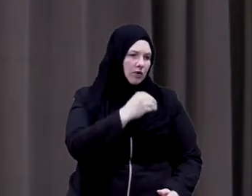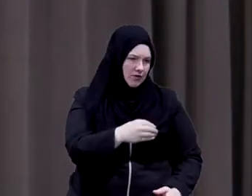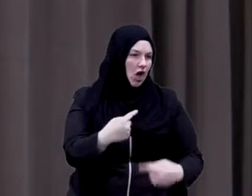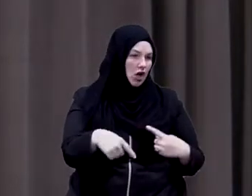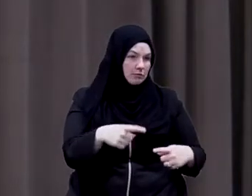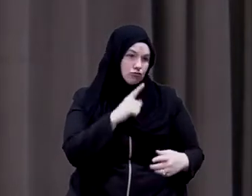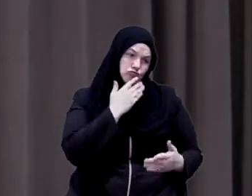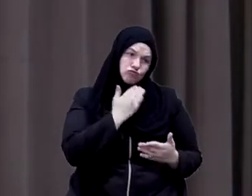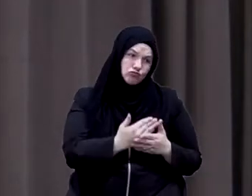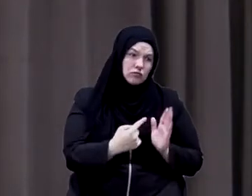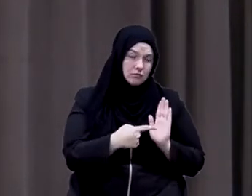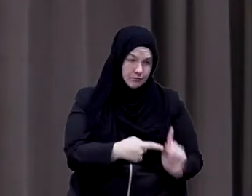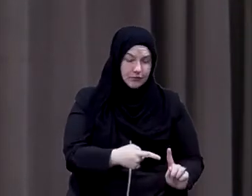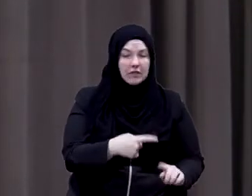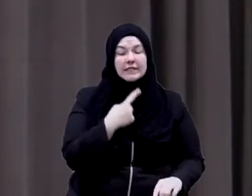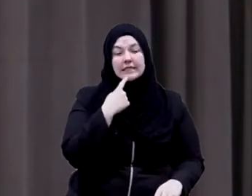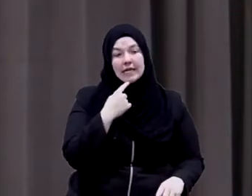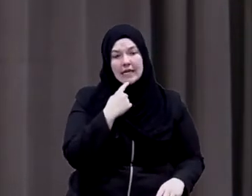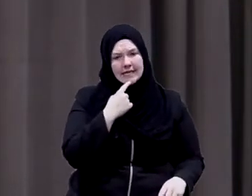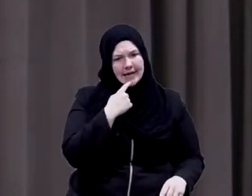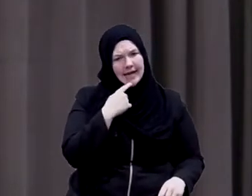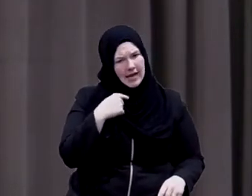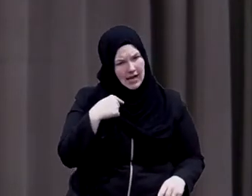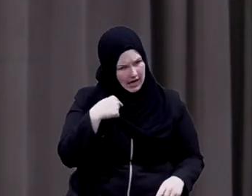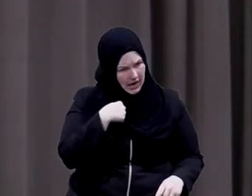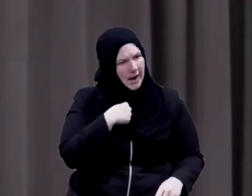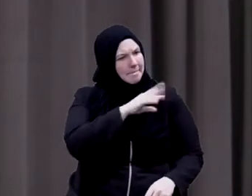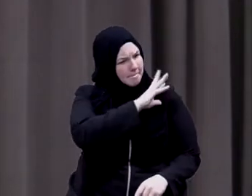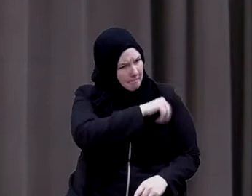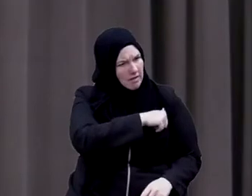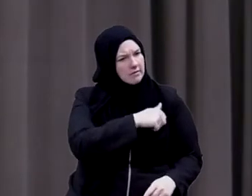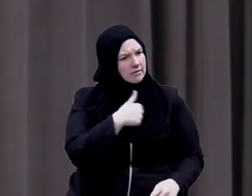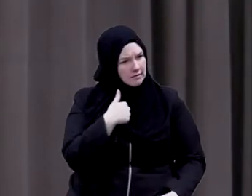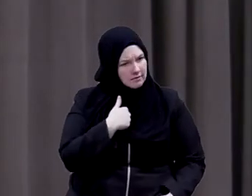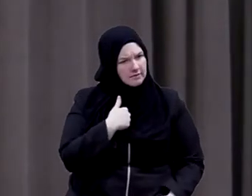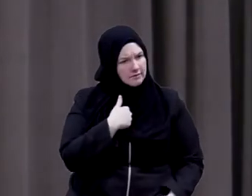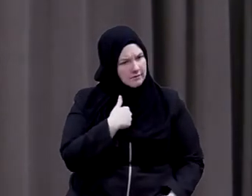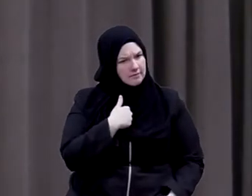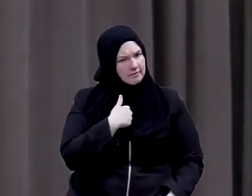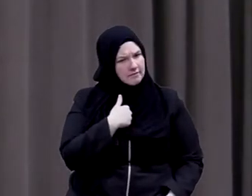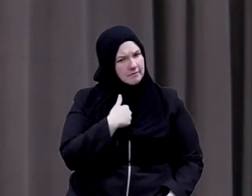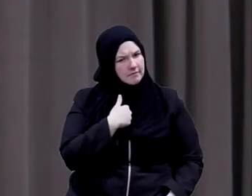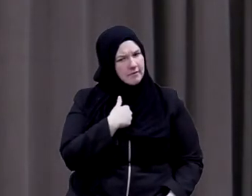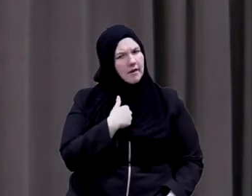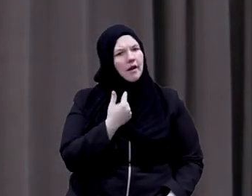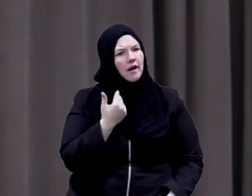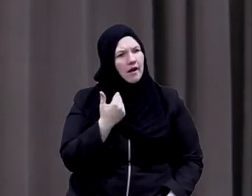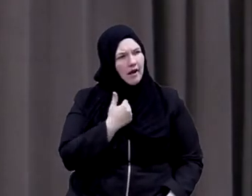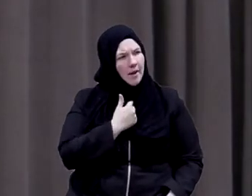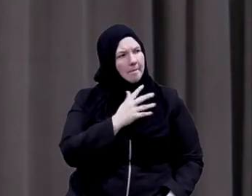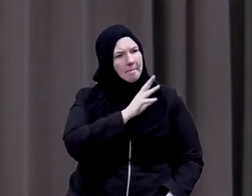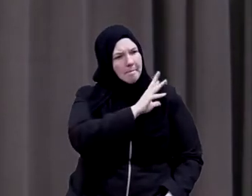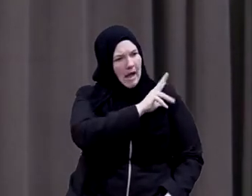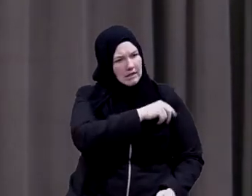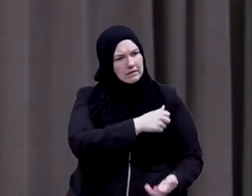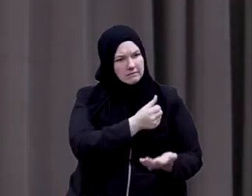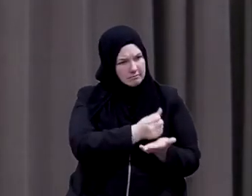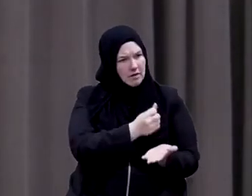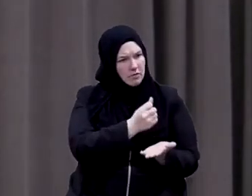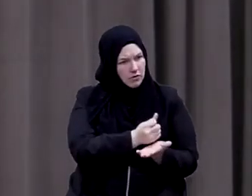argument. She says, I am a Palestinian. I carried a Palestinian